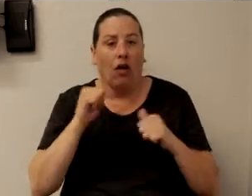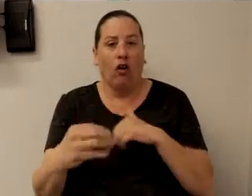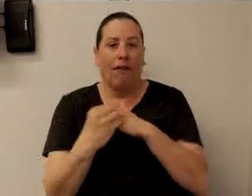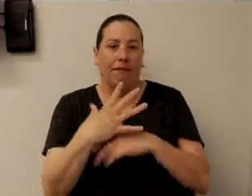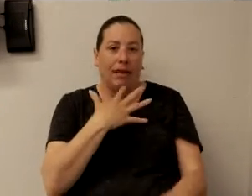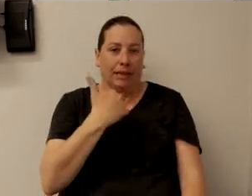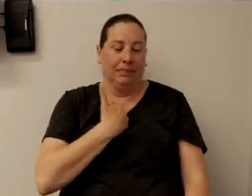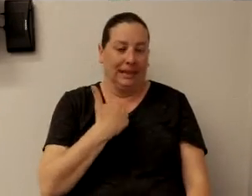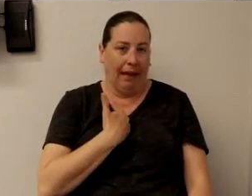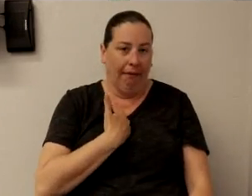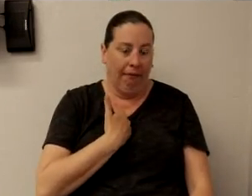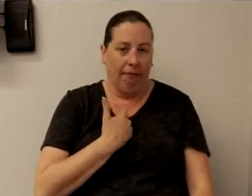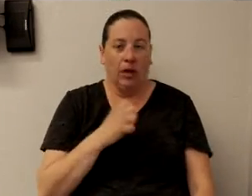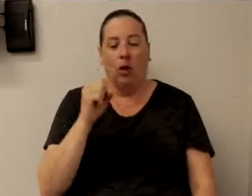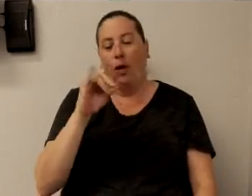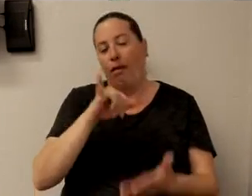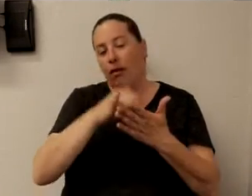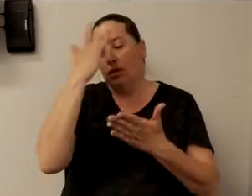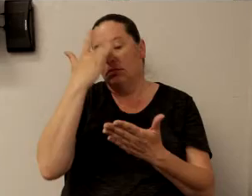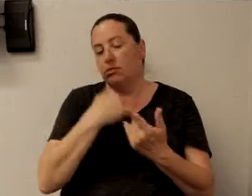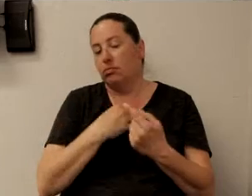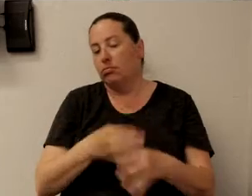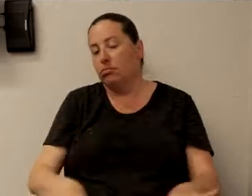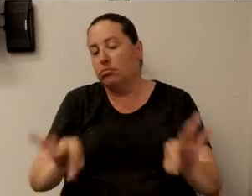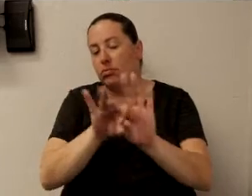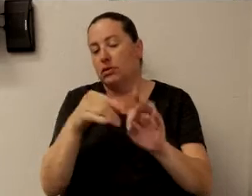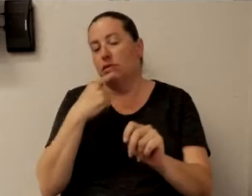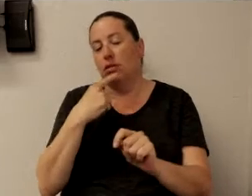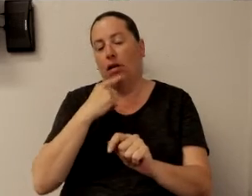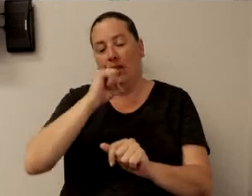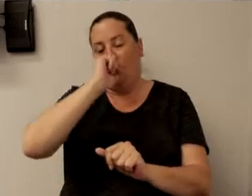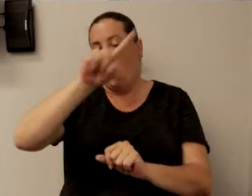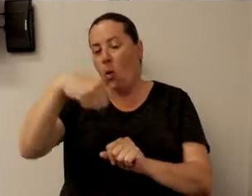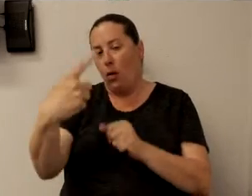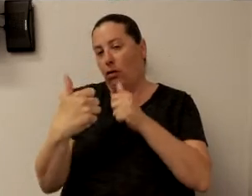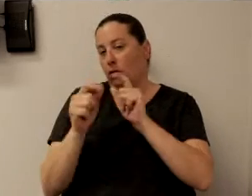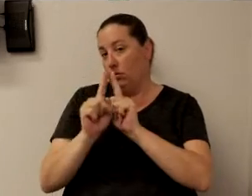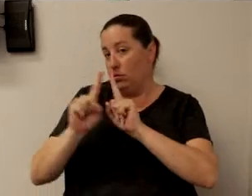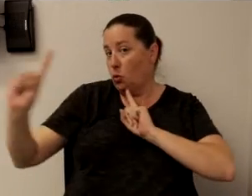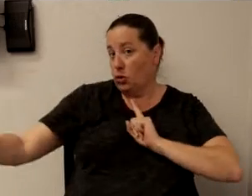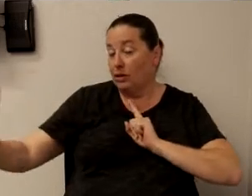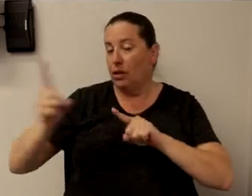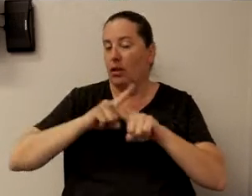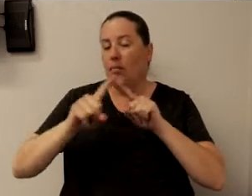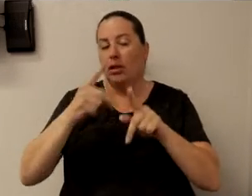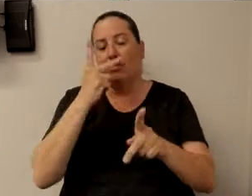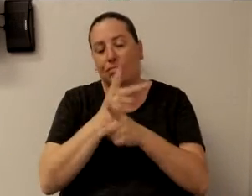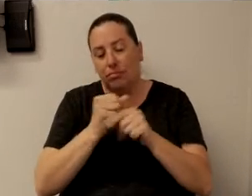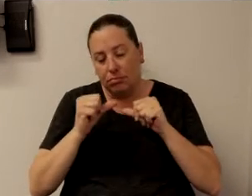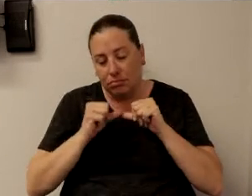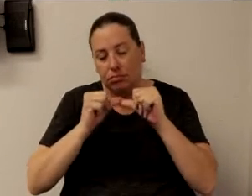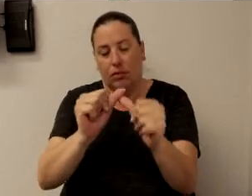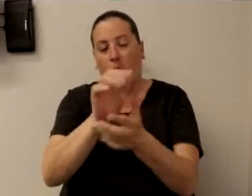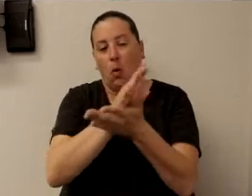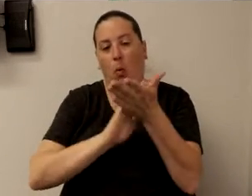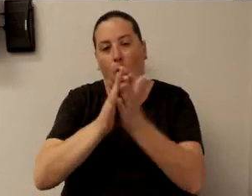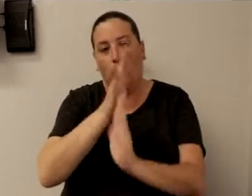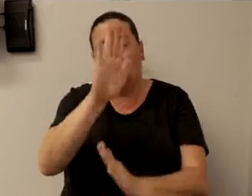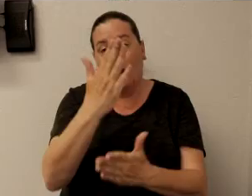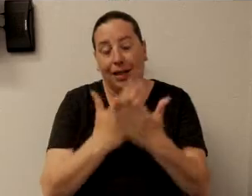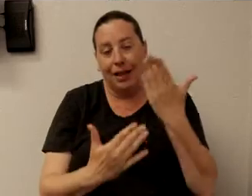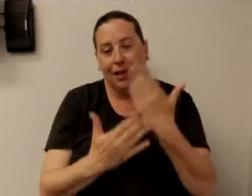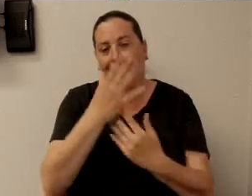we also say it's not just social distancing. You've got to be constantly washing your hands and trying not to touch your